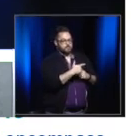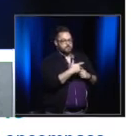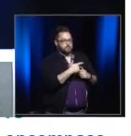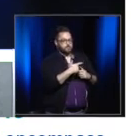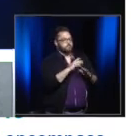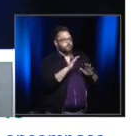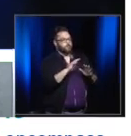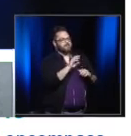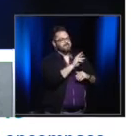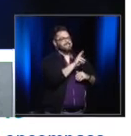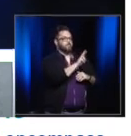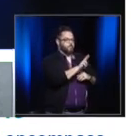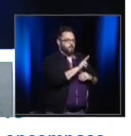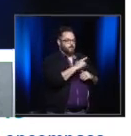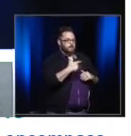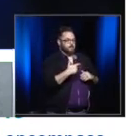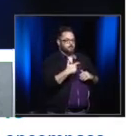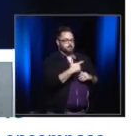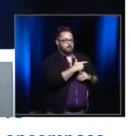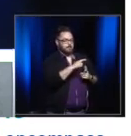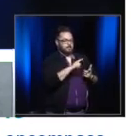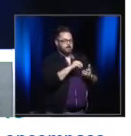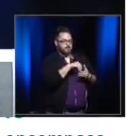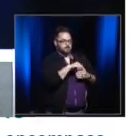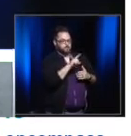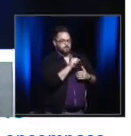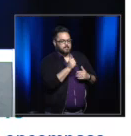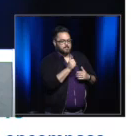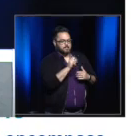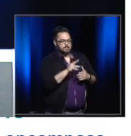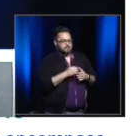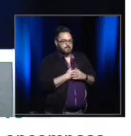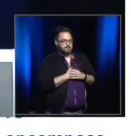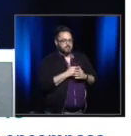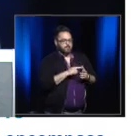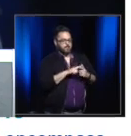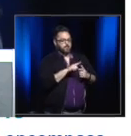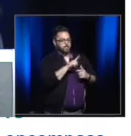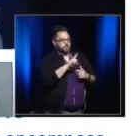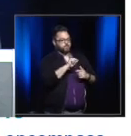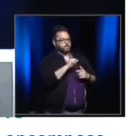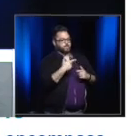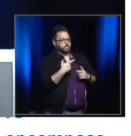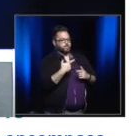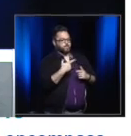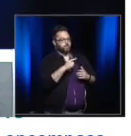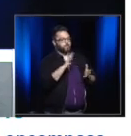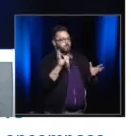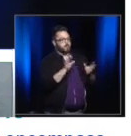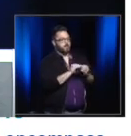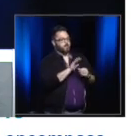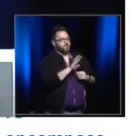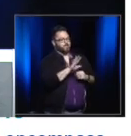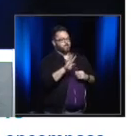63 dolphins in 2015-16. And in 2020-21 we had 54